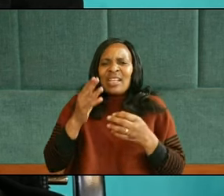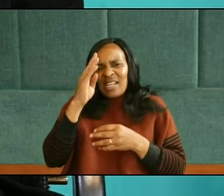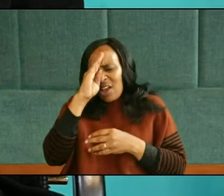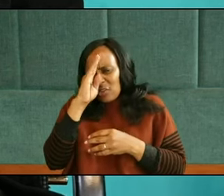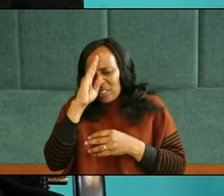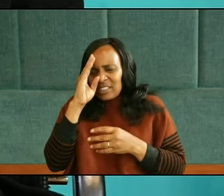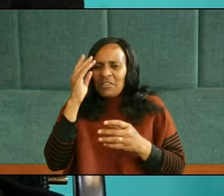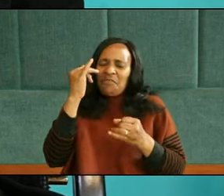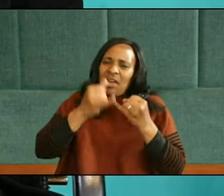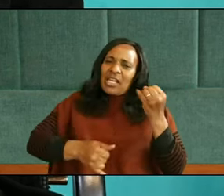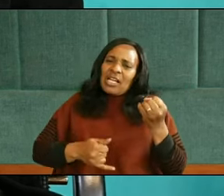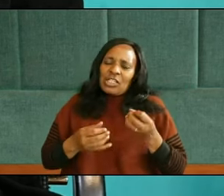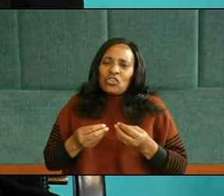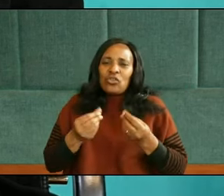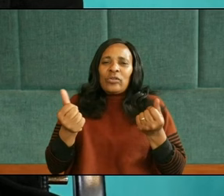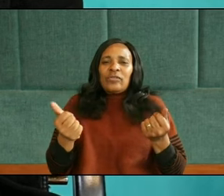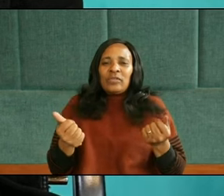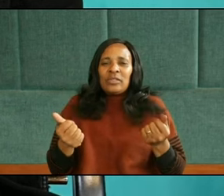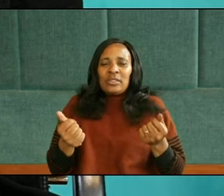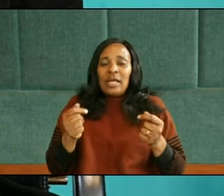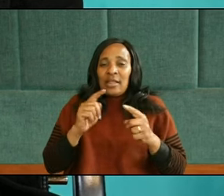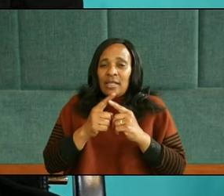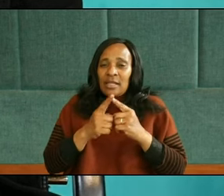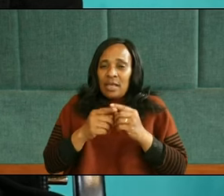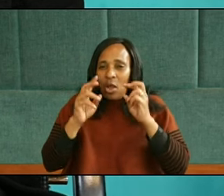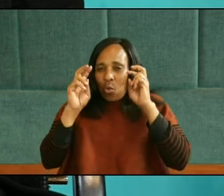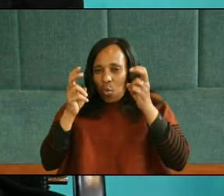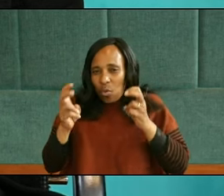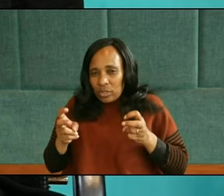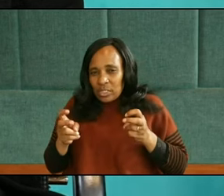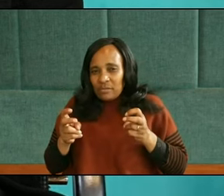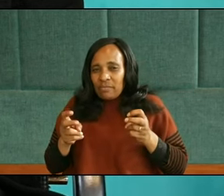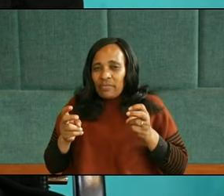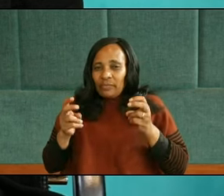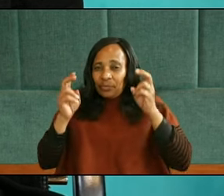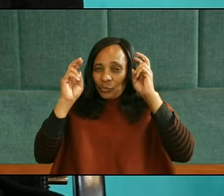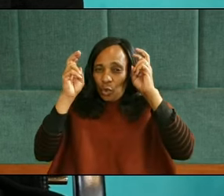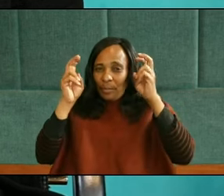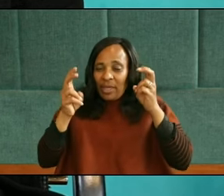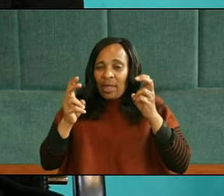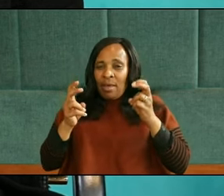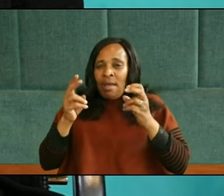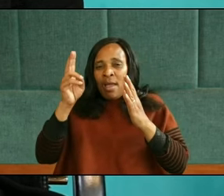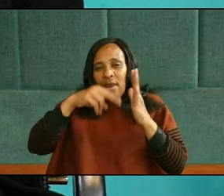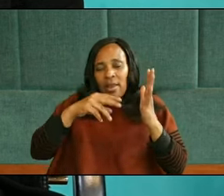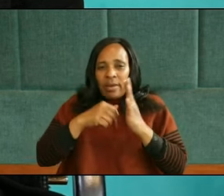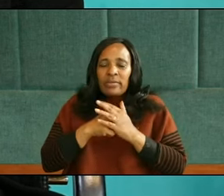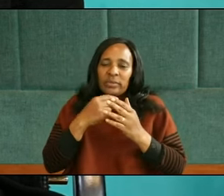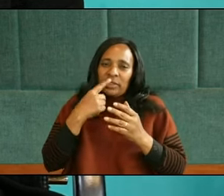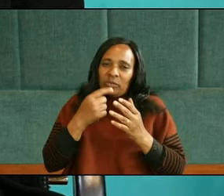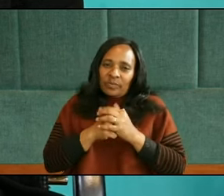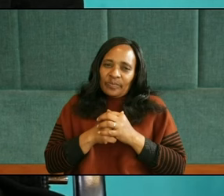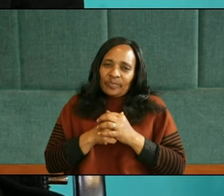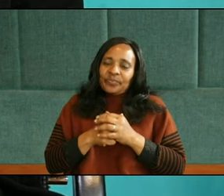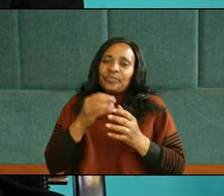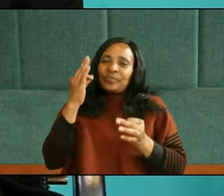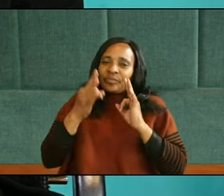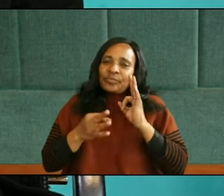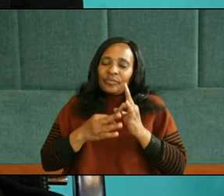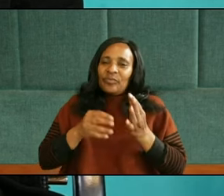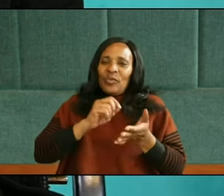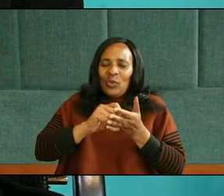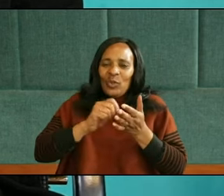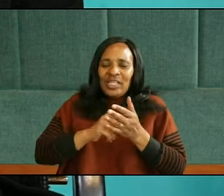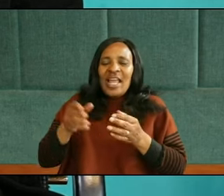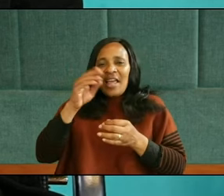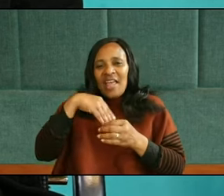will be finally resolved. Mm. But there's a quote I read, or is it a quote or a Bible verse? I'm not sure. Mm-hmm. Where it says that if we wrote the day-to-day